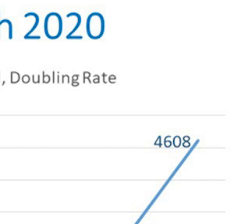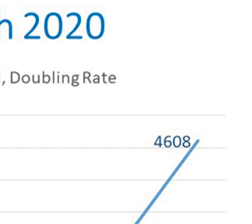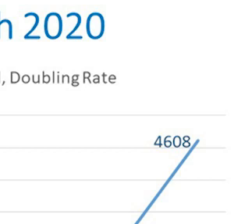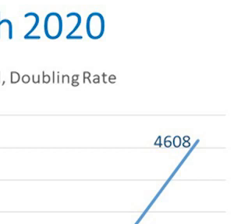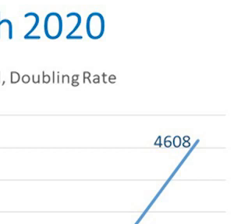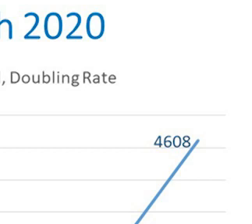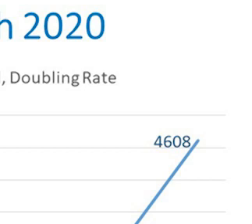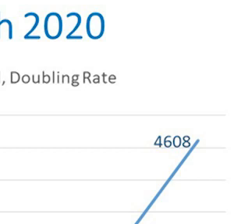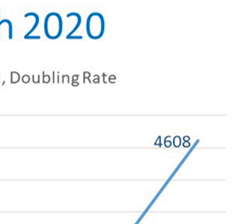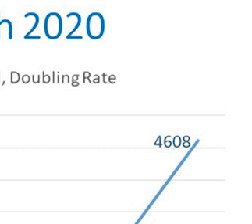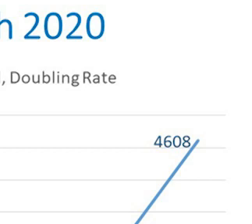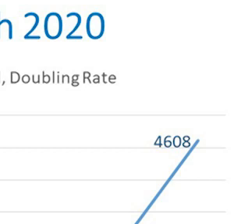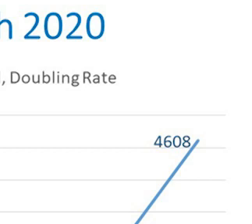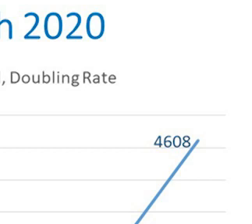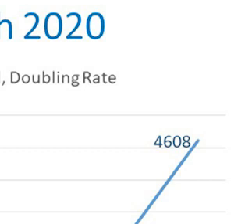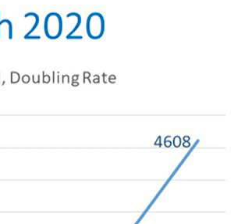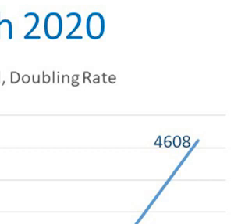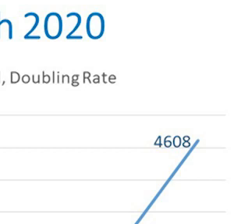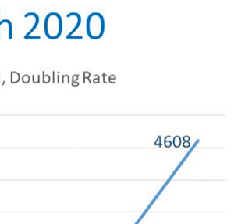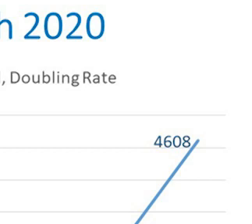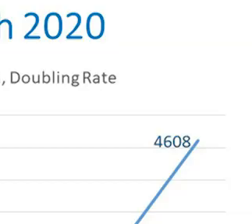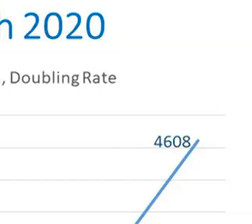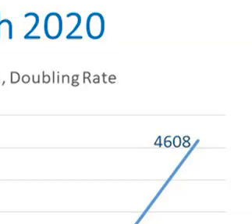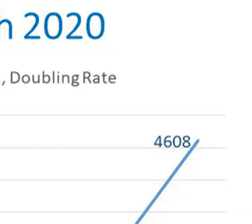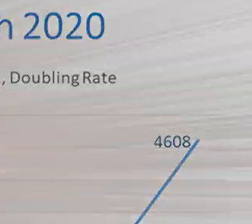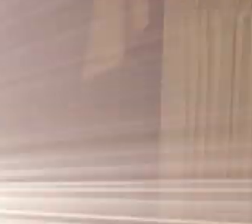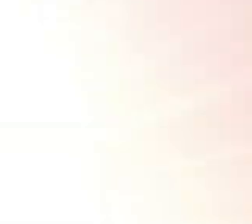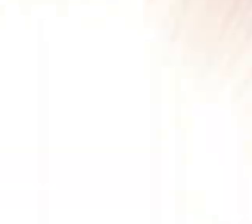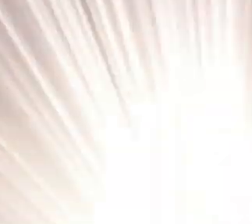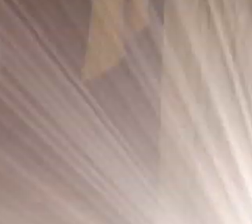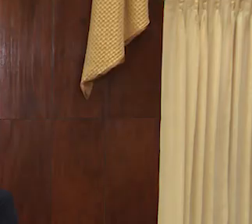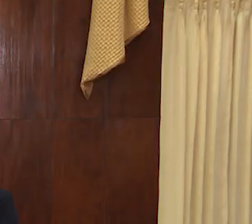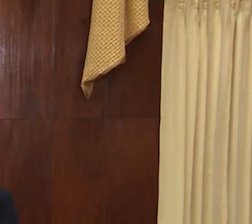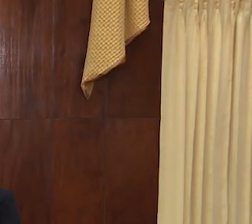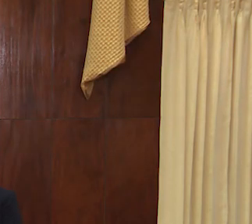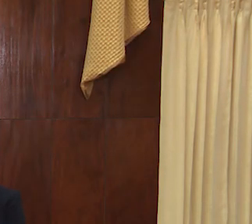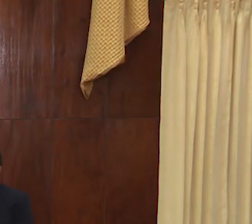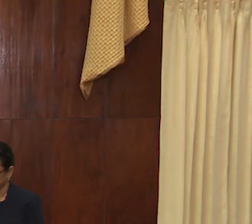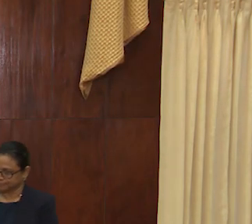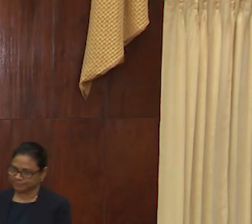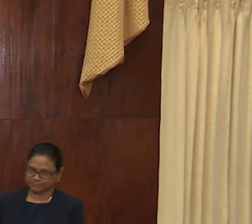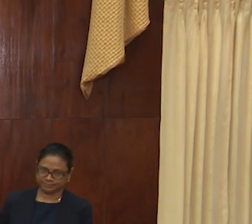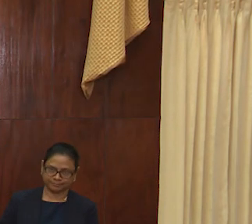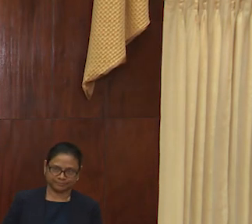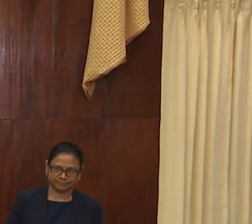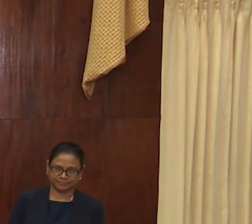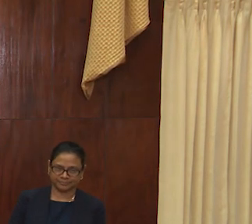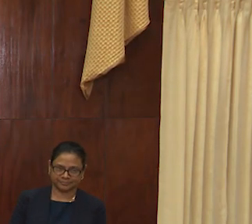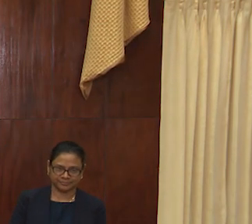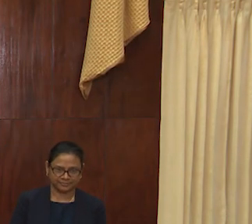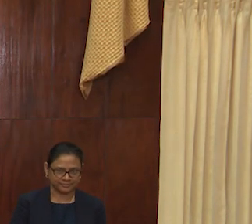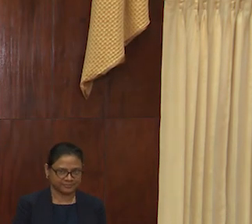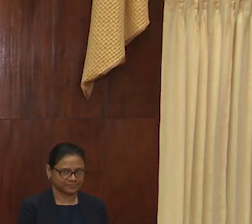their responsibilities seriously and stay home. We will amend the